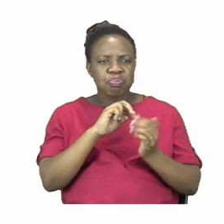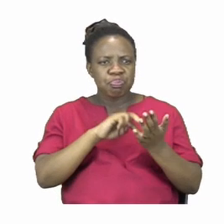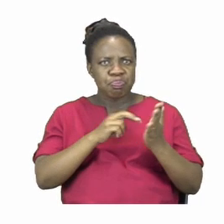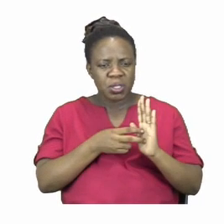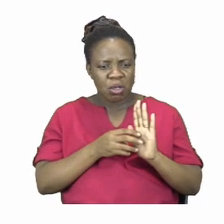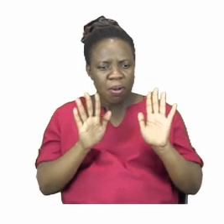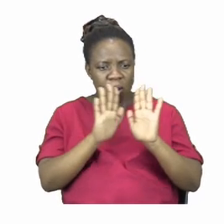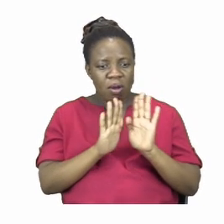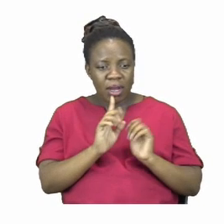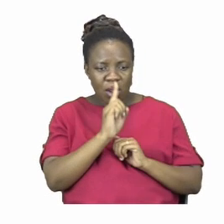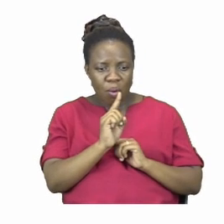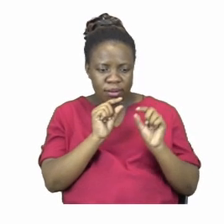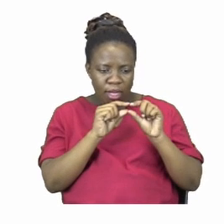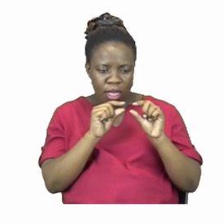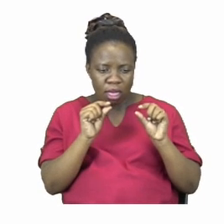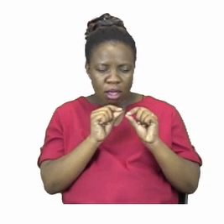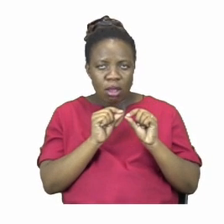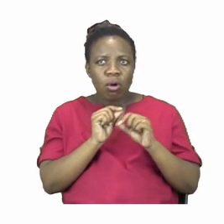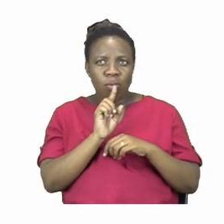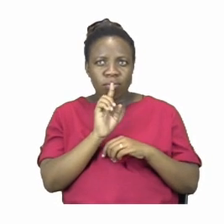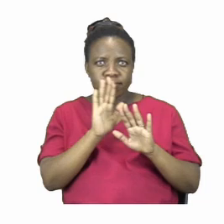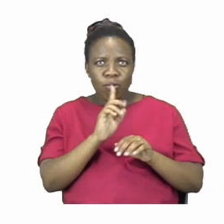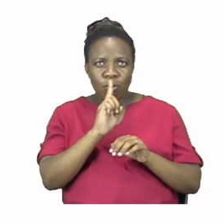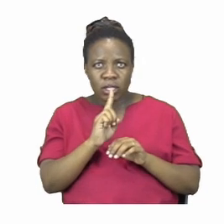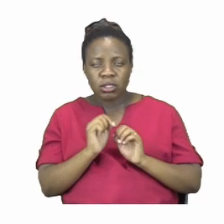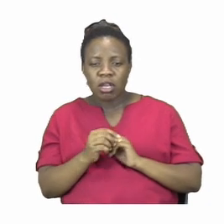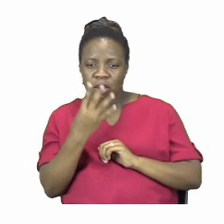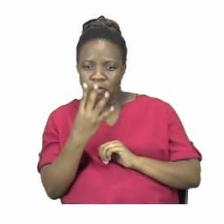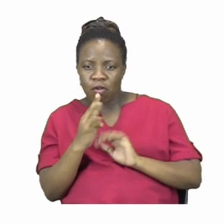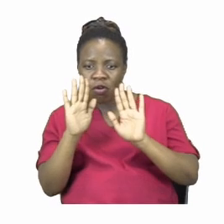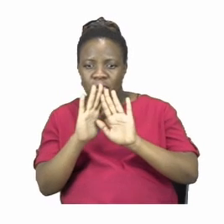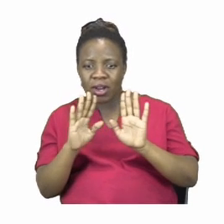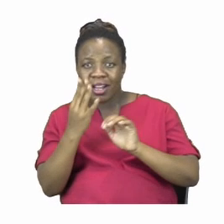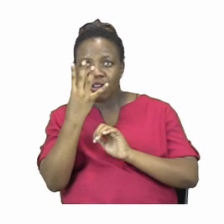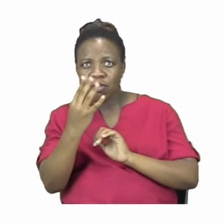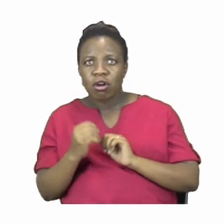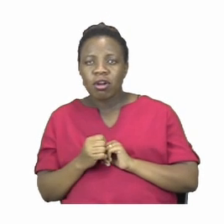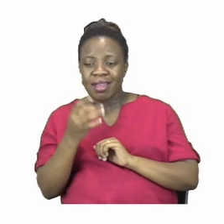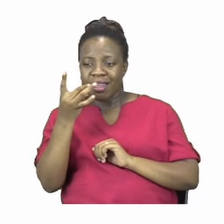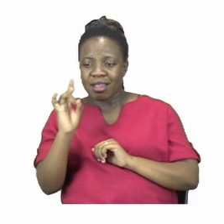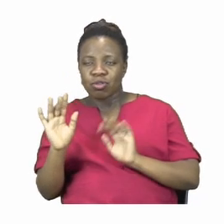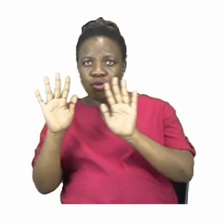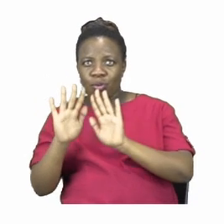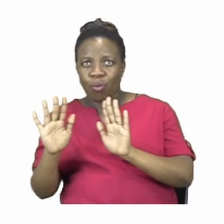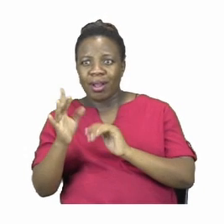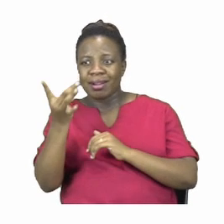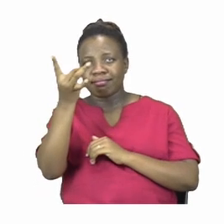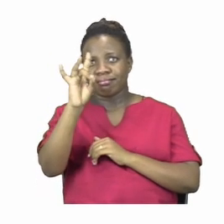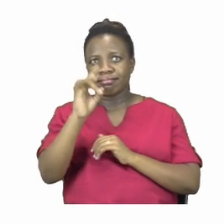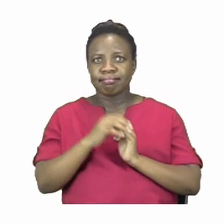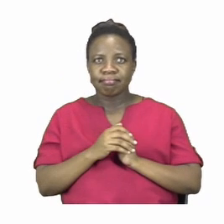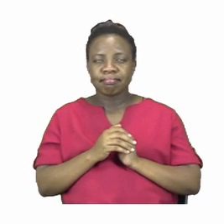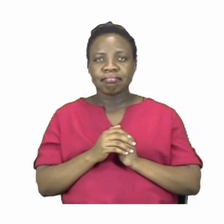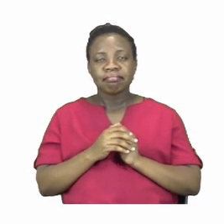colored for 8. Let's try and do E together. Now I have done E on the board, so let's